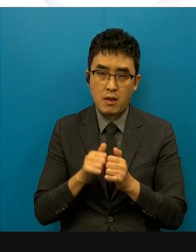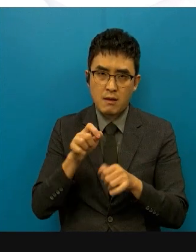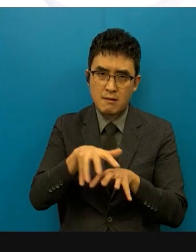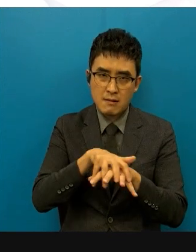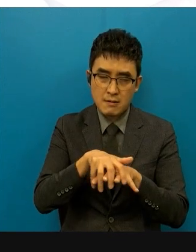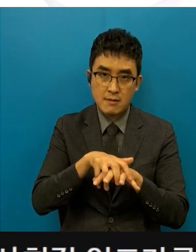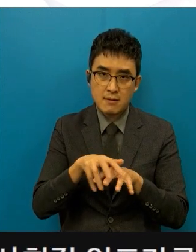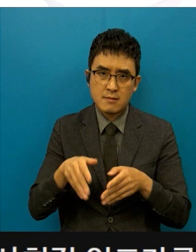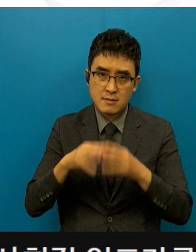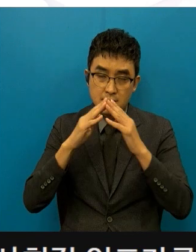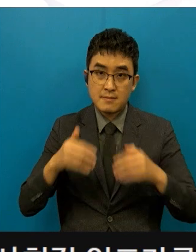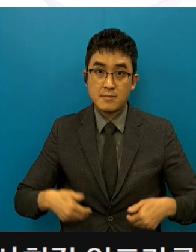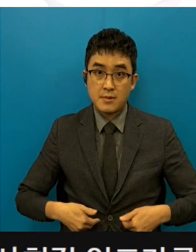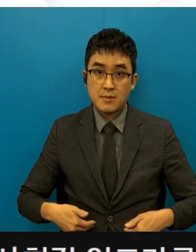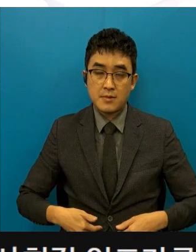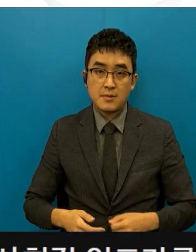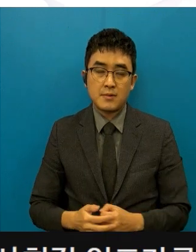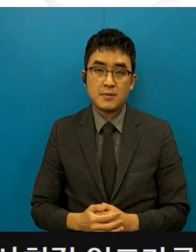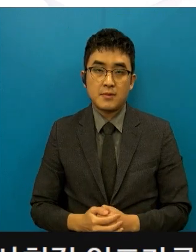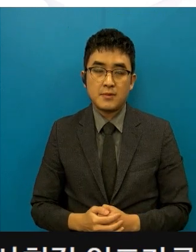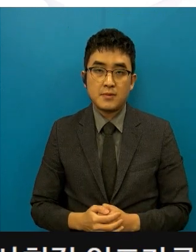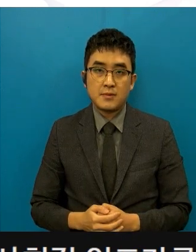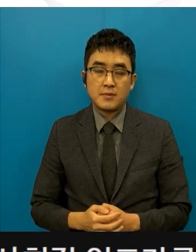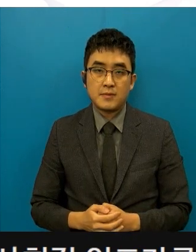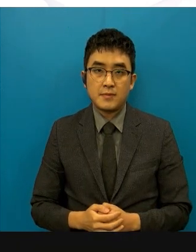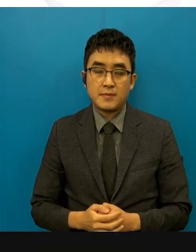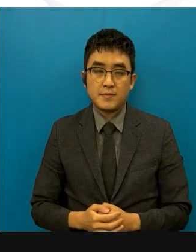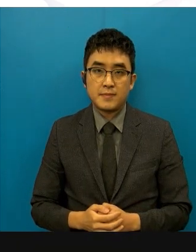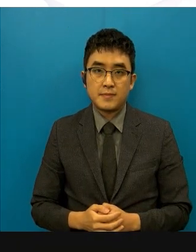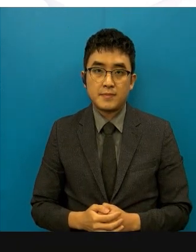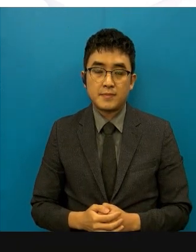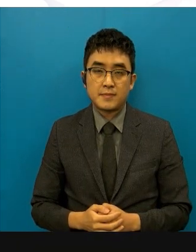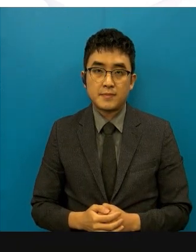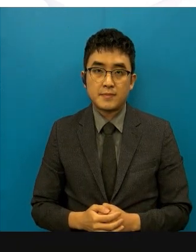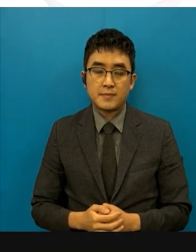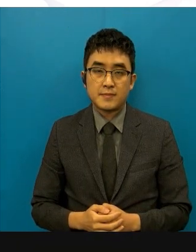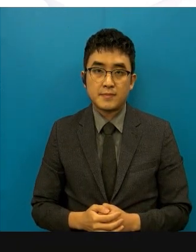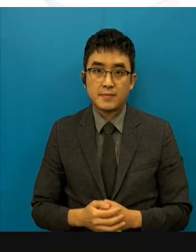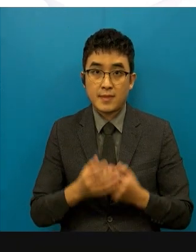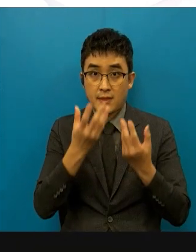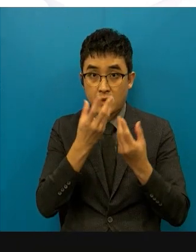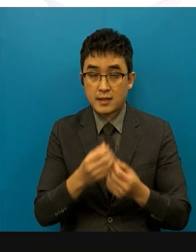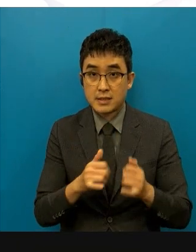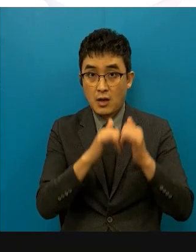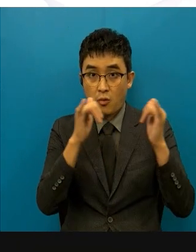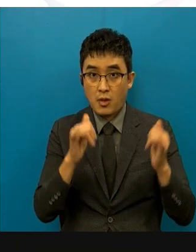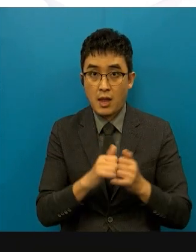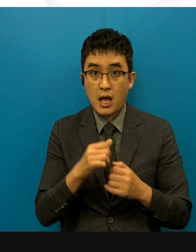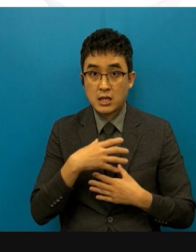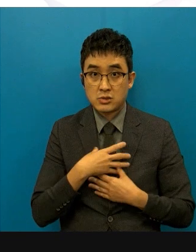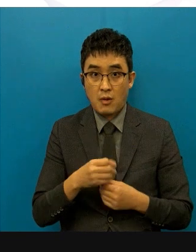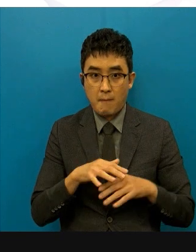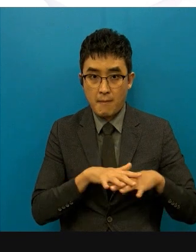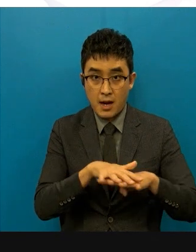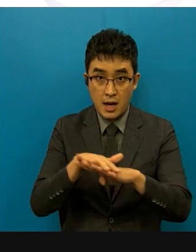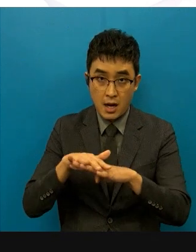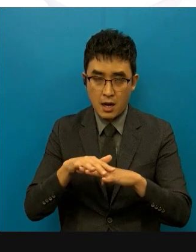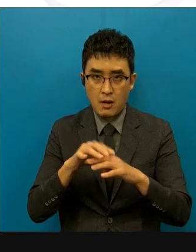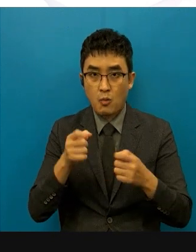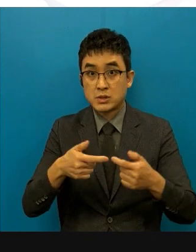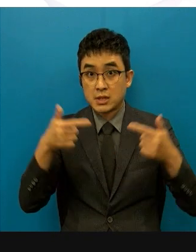net. For example, is the substantialization of end-of-life decision and hospice care in